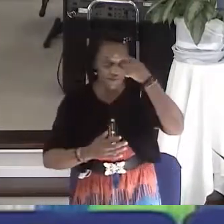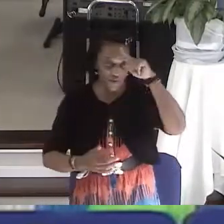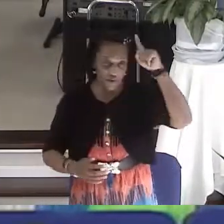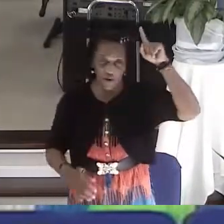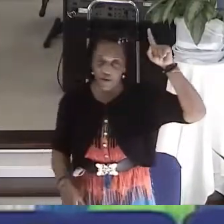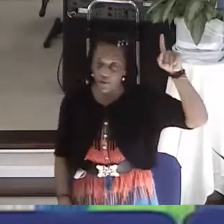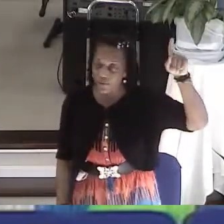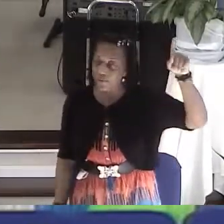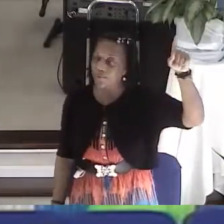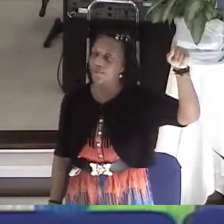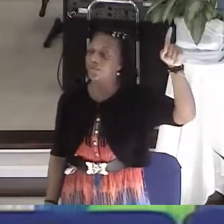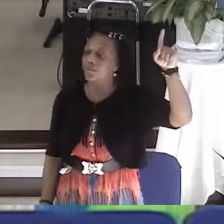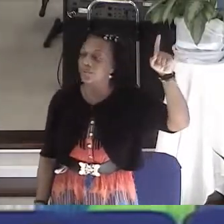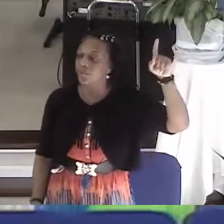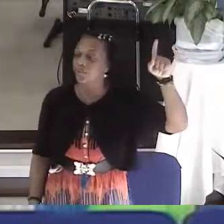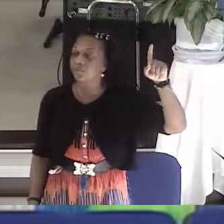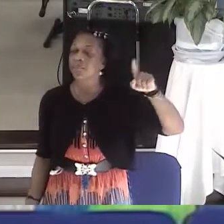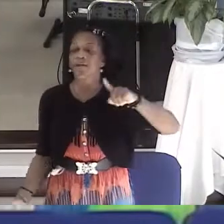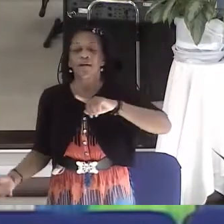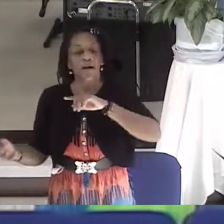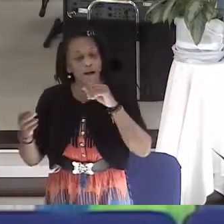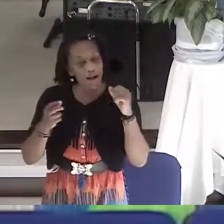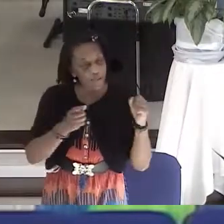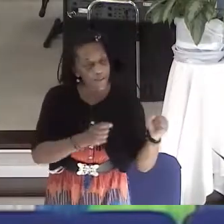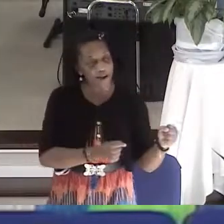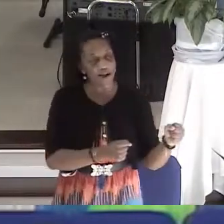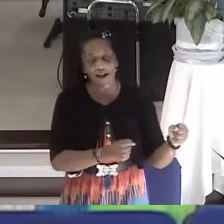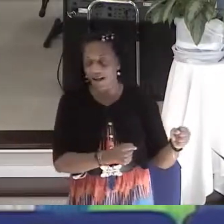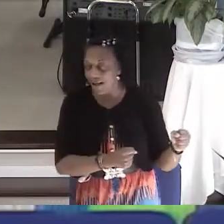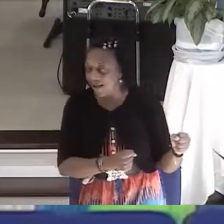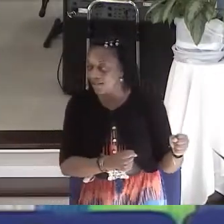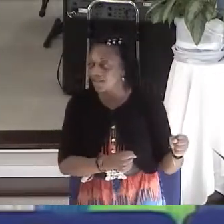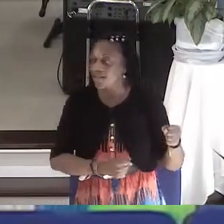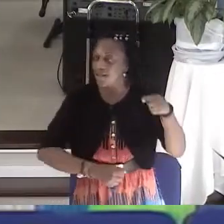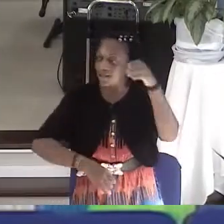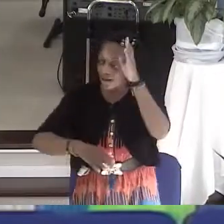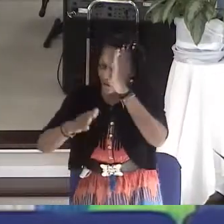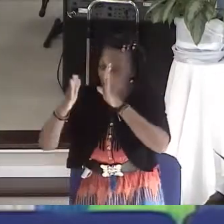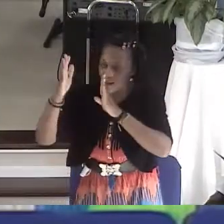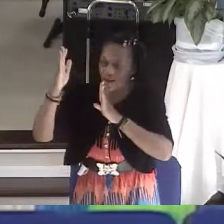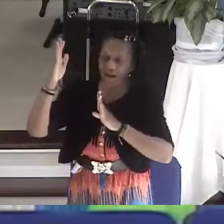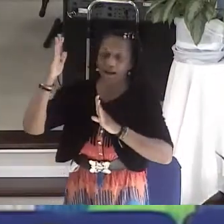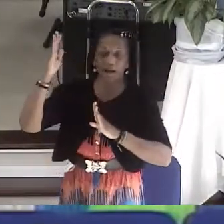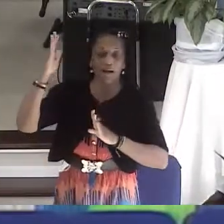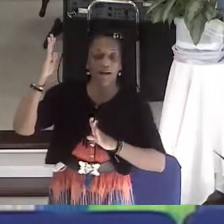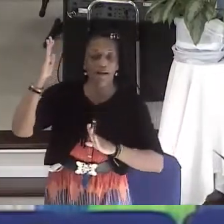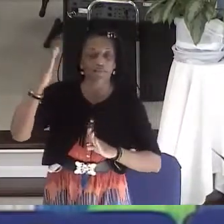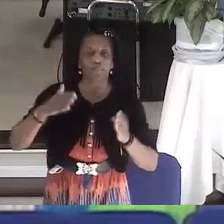wait for you, oh my God,